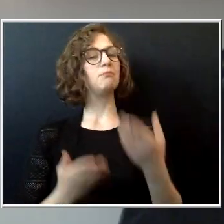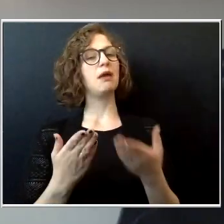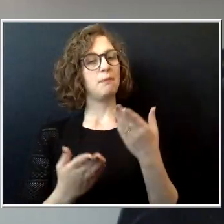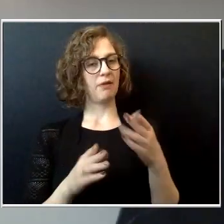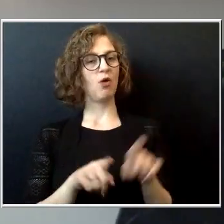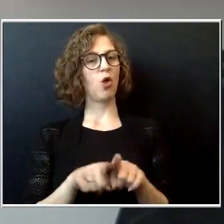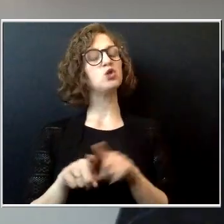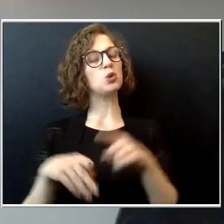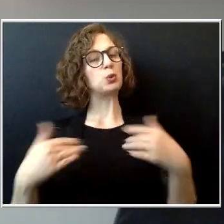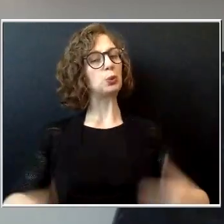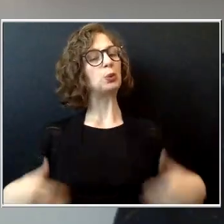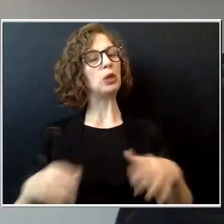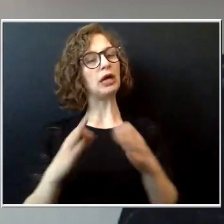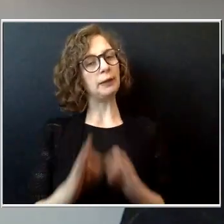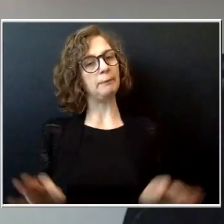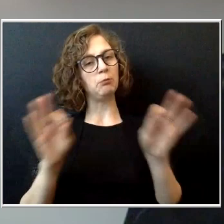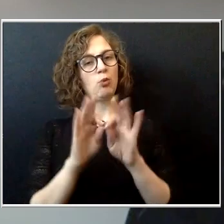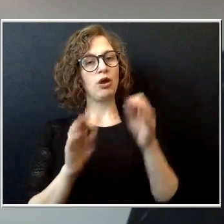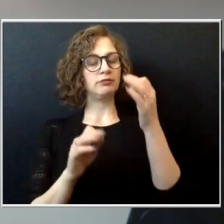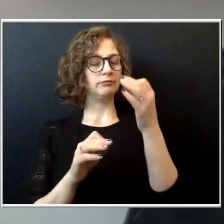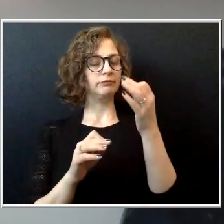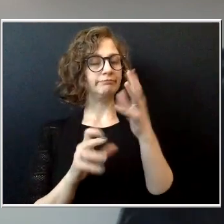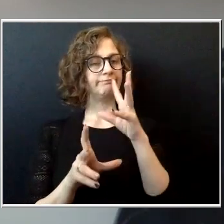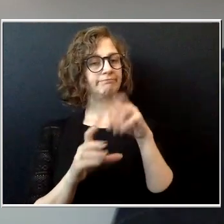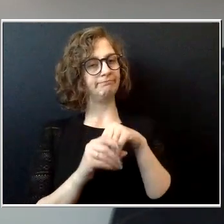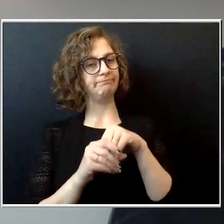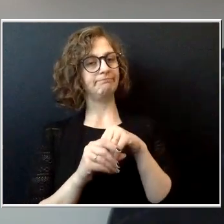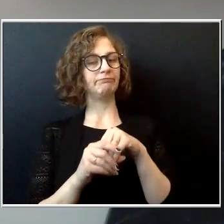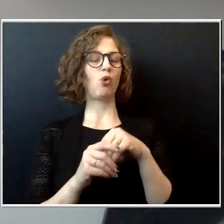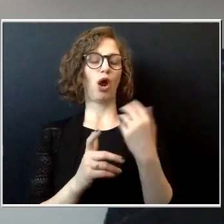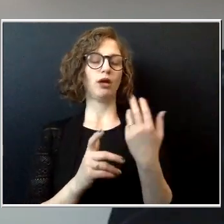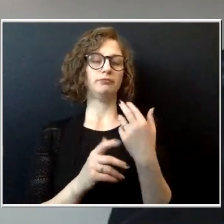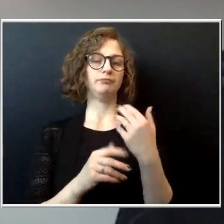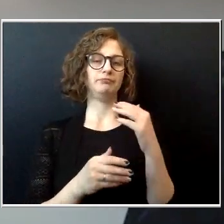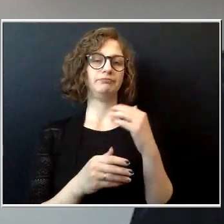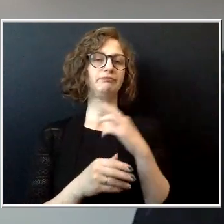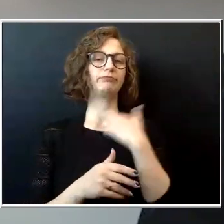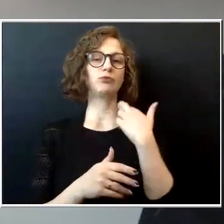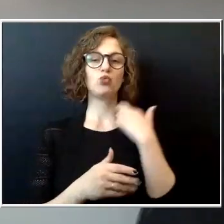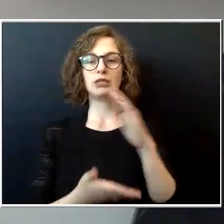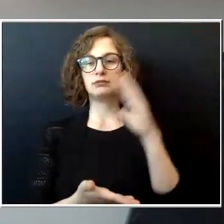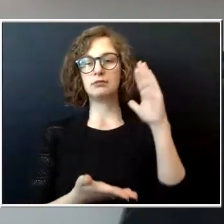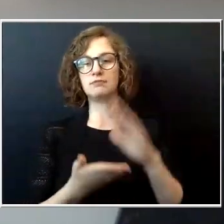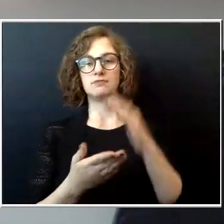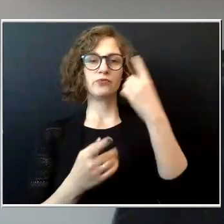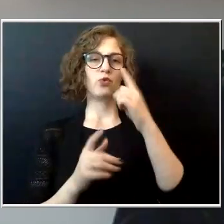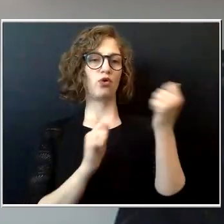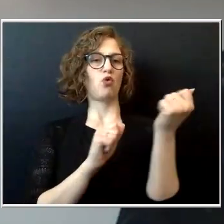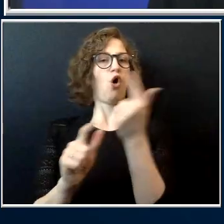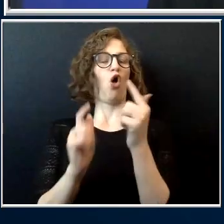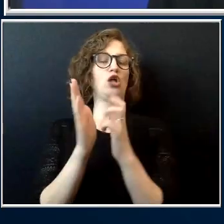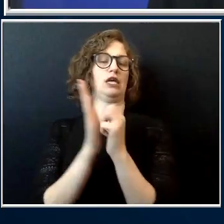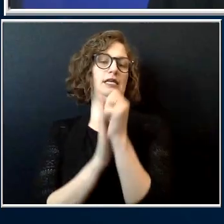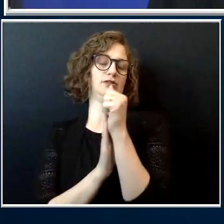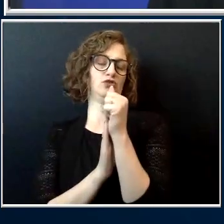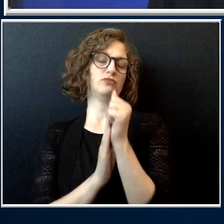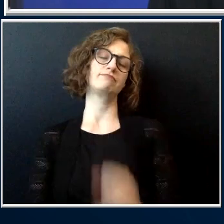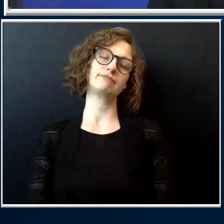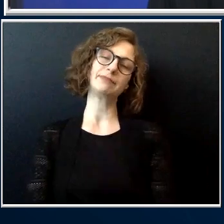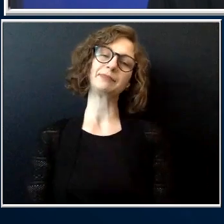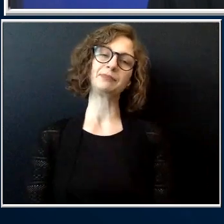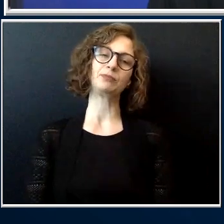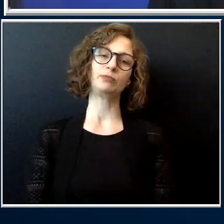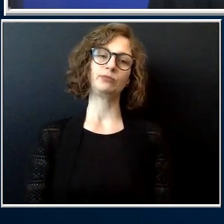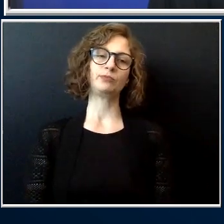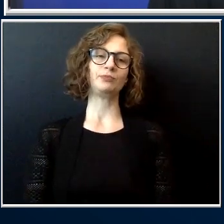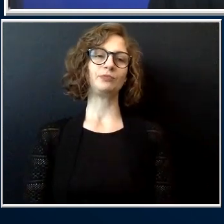really important role to play in reducing risk for all of these cancers and potentially others as well. All right, let's talk about